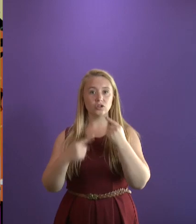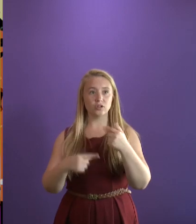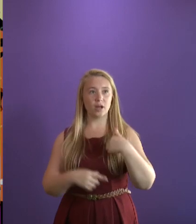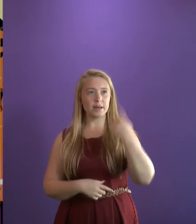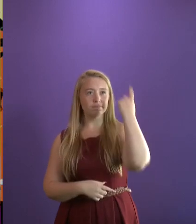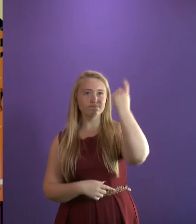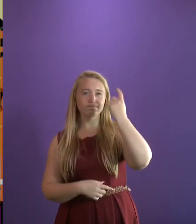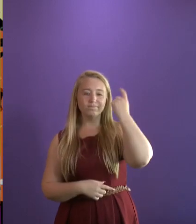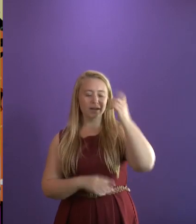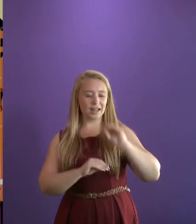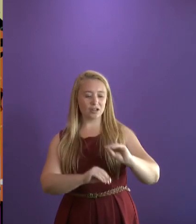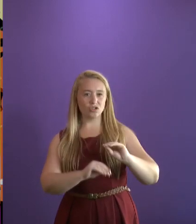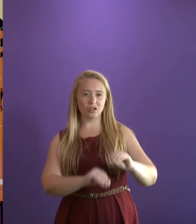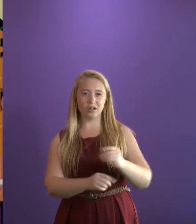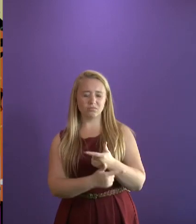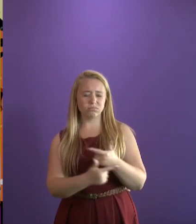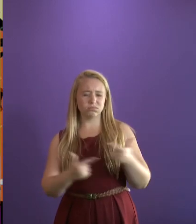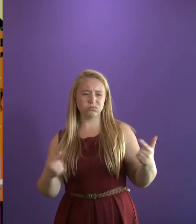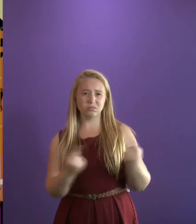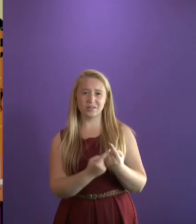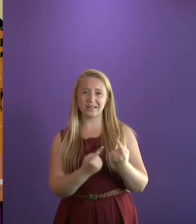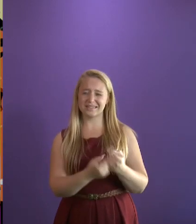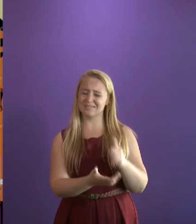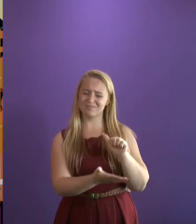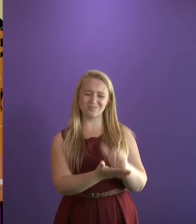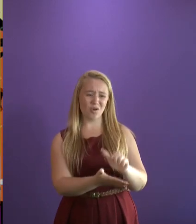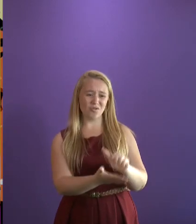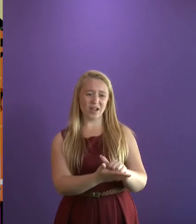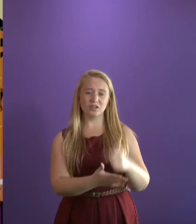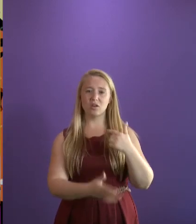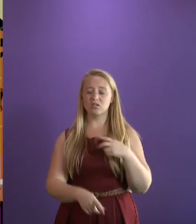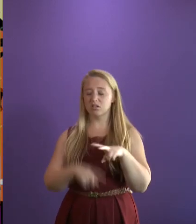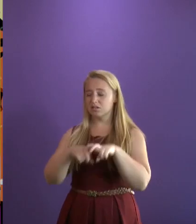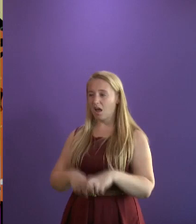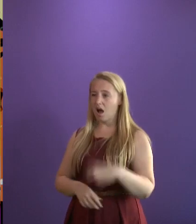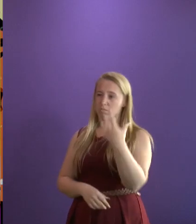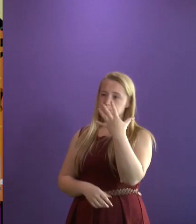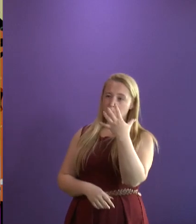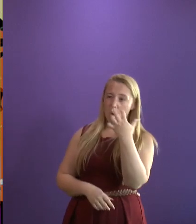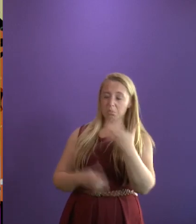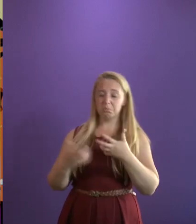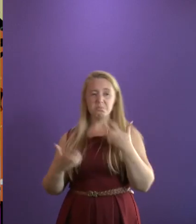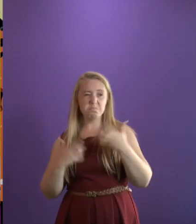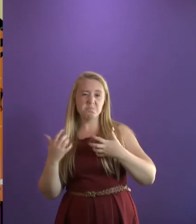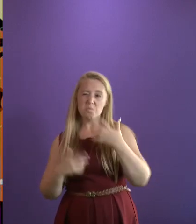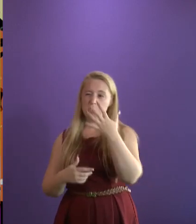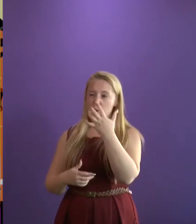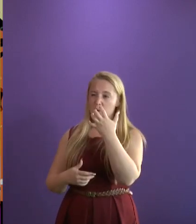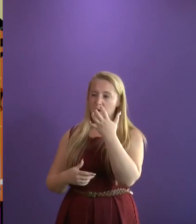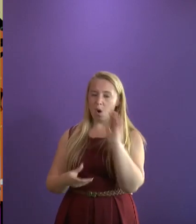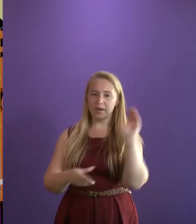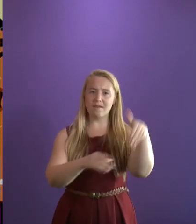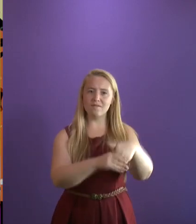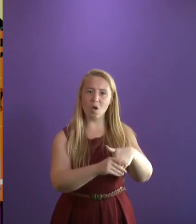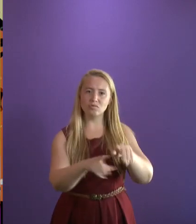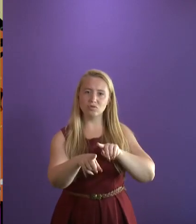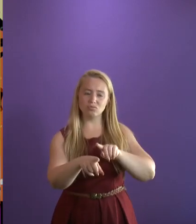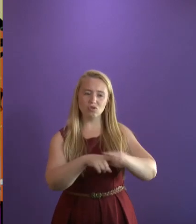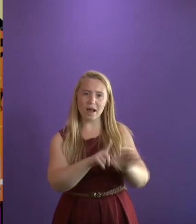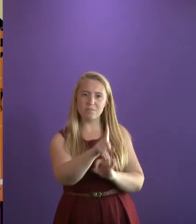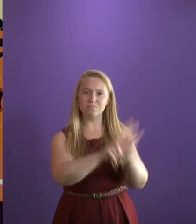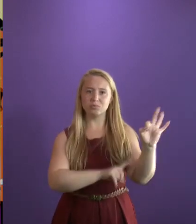I thought weren't quite right. Do I sit and moan about things, complain about things, get grumpy about things, or do I get in and try and do something,